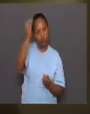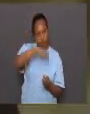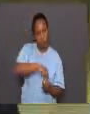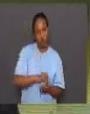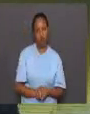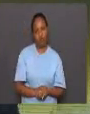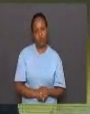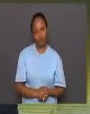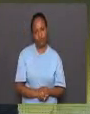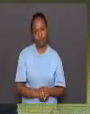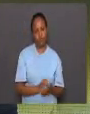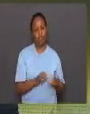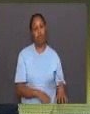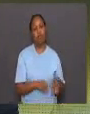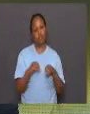government.